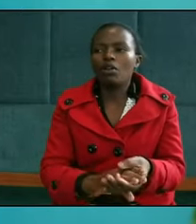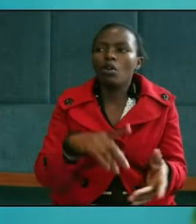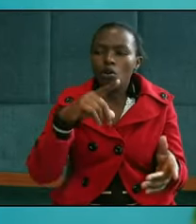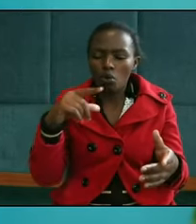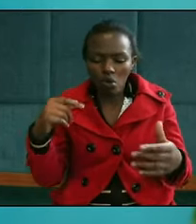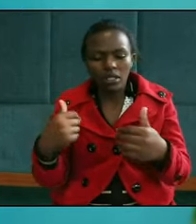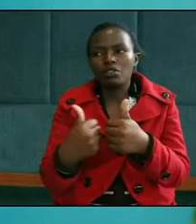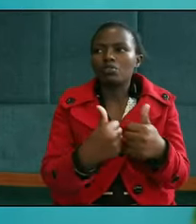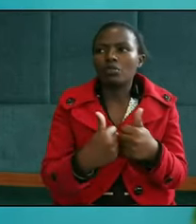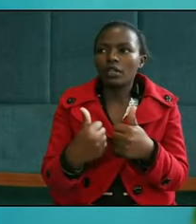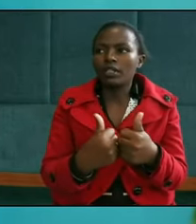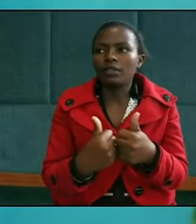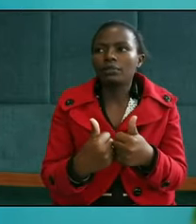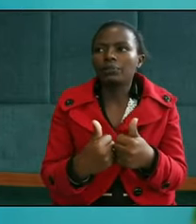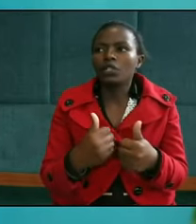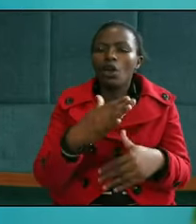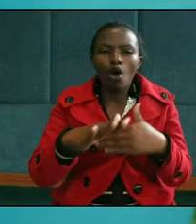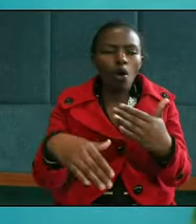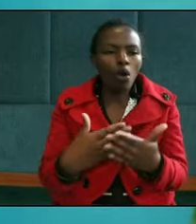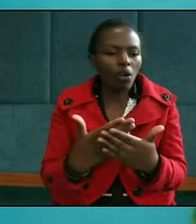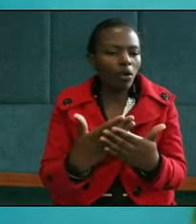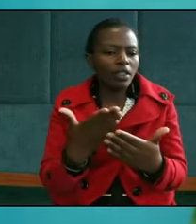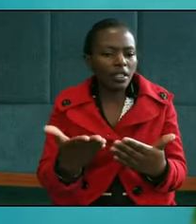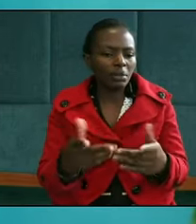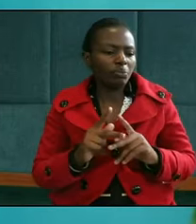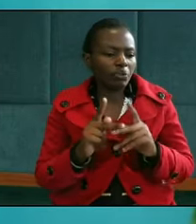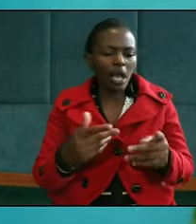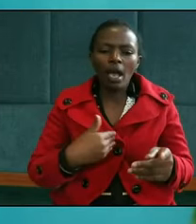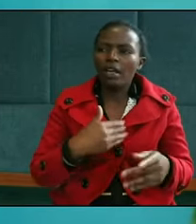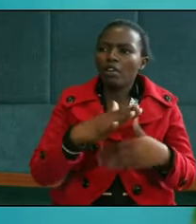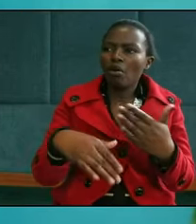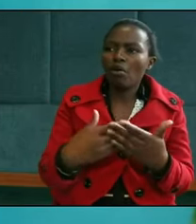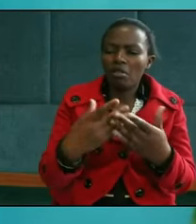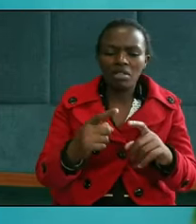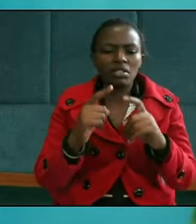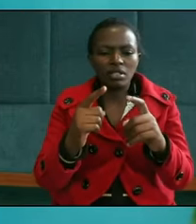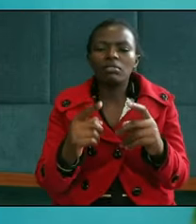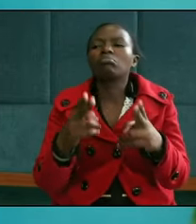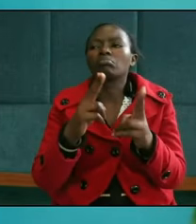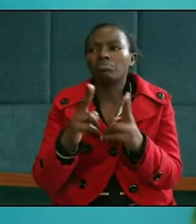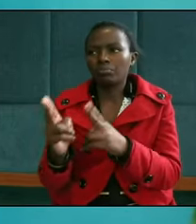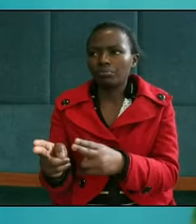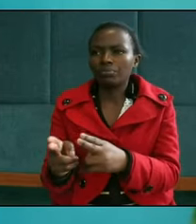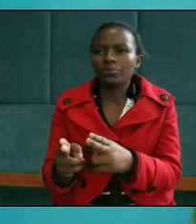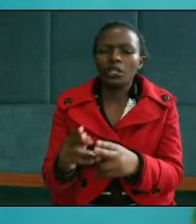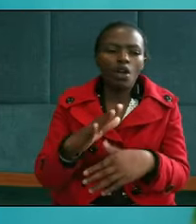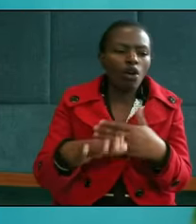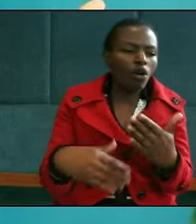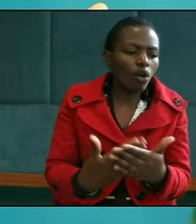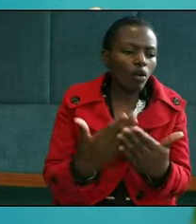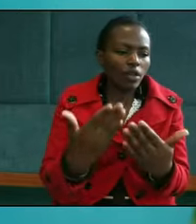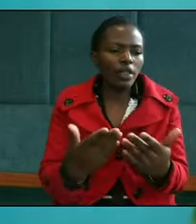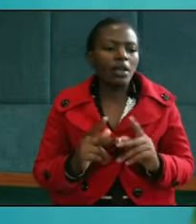who believed had all things in common. The members sold their possessions and the goods